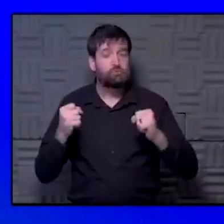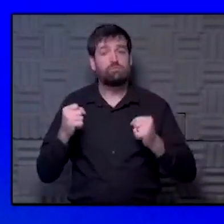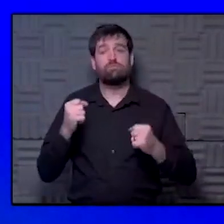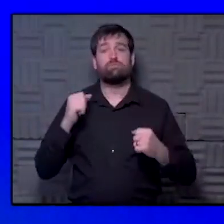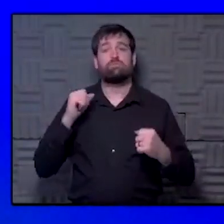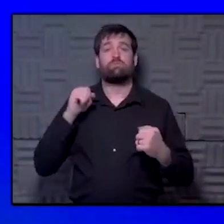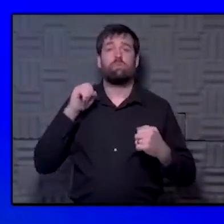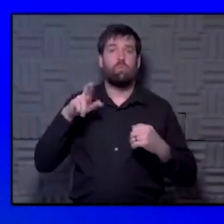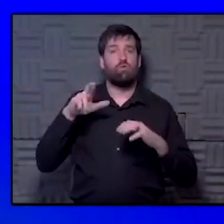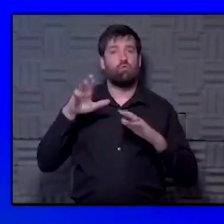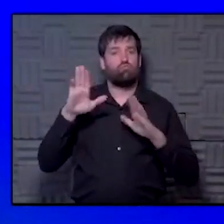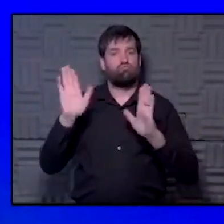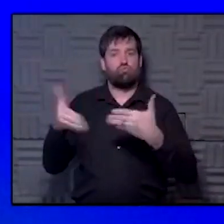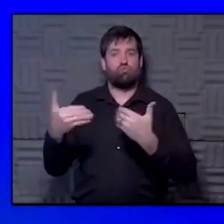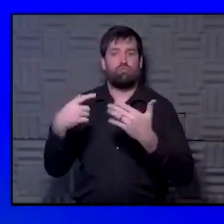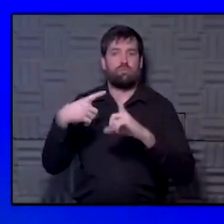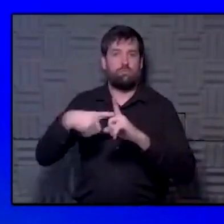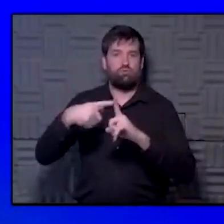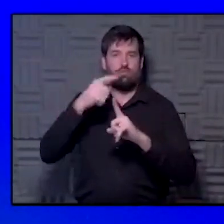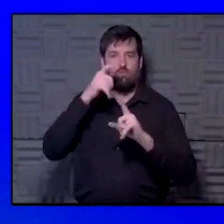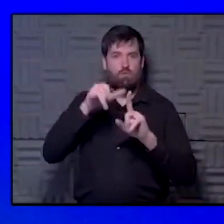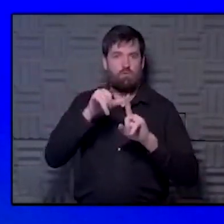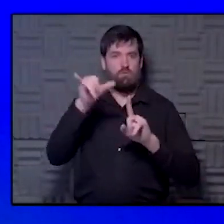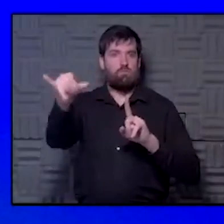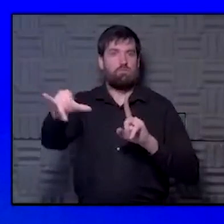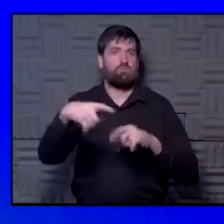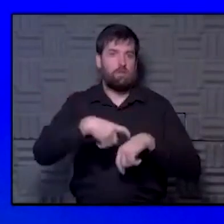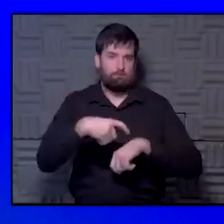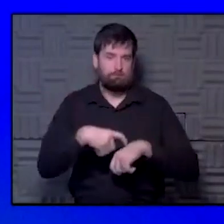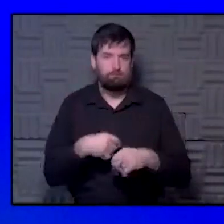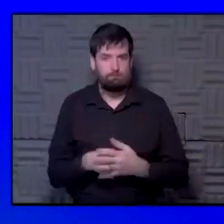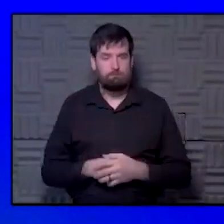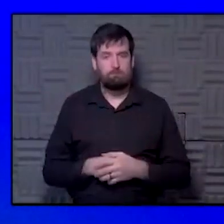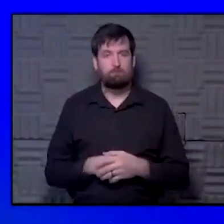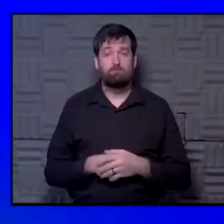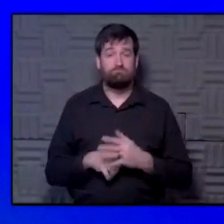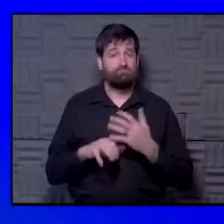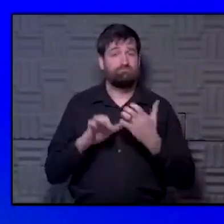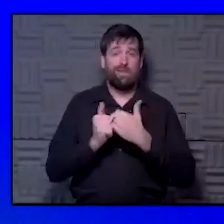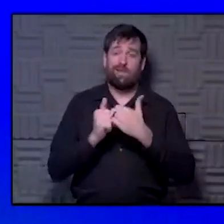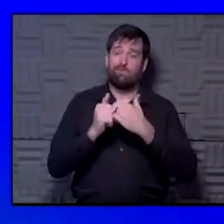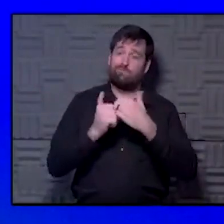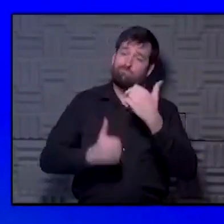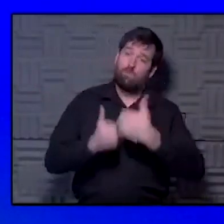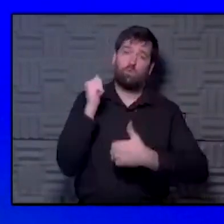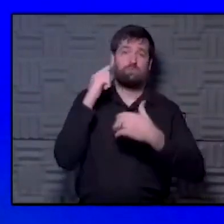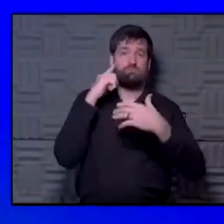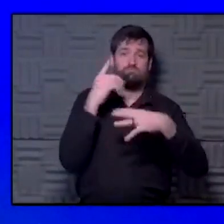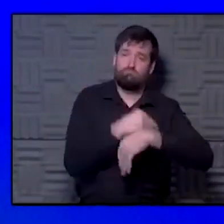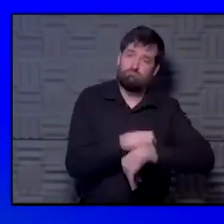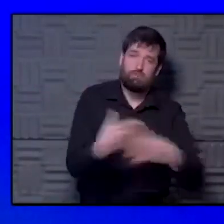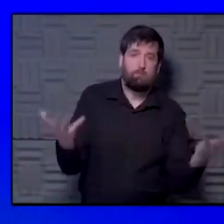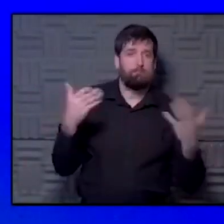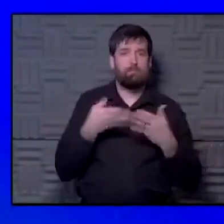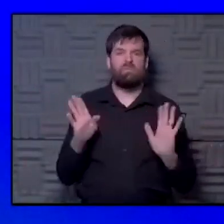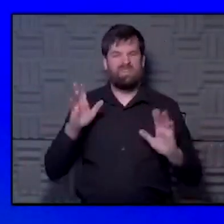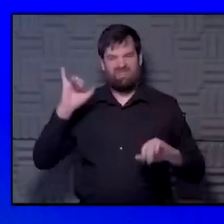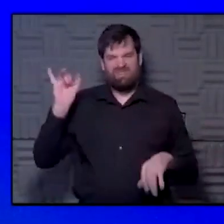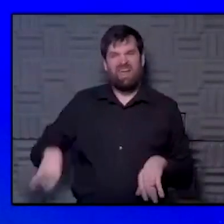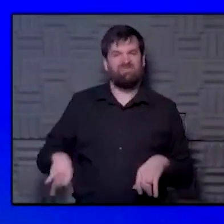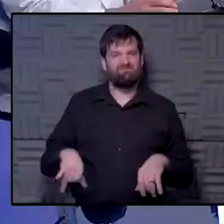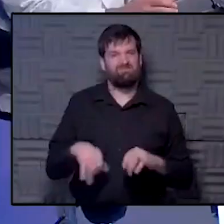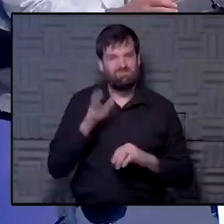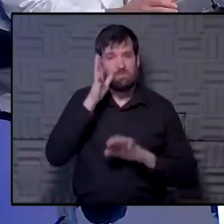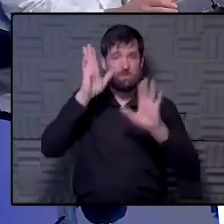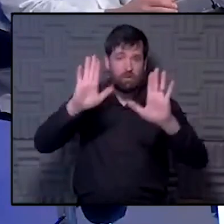temperatures or at room temperature for an extended period of time. That is the way that we are going to get most of those doses out to the mass public. And so I think that will be